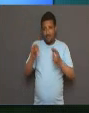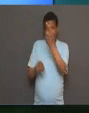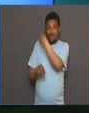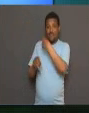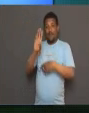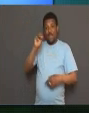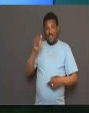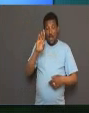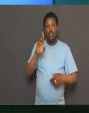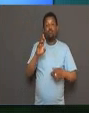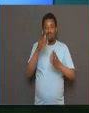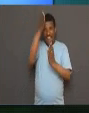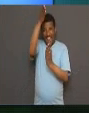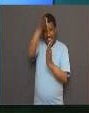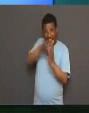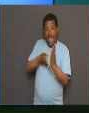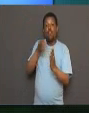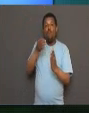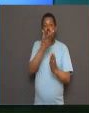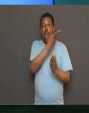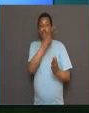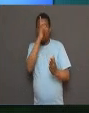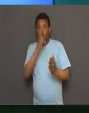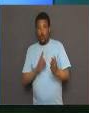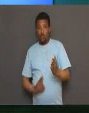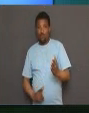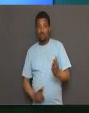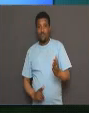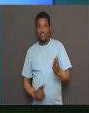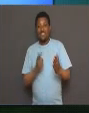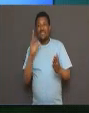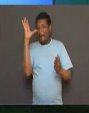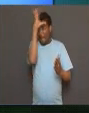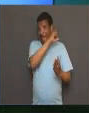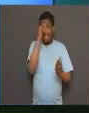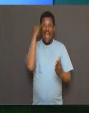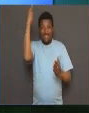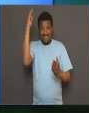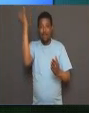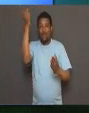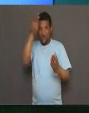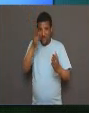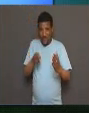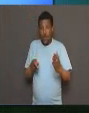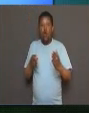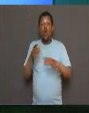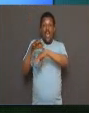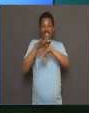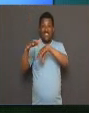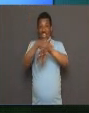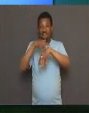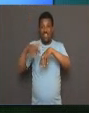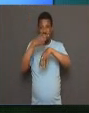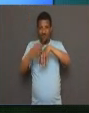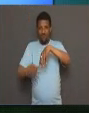of longitude, is an imaginary arc on the Earth's surface from